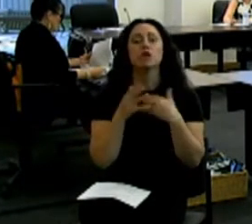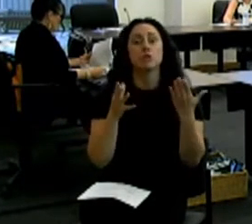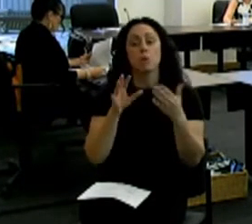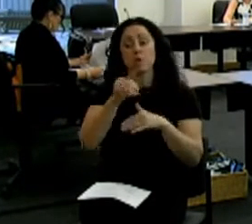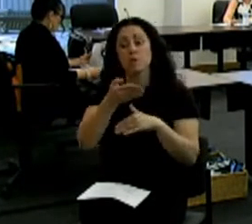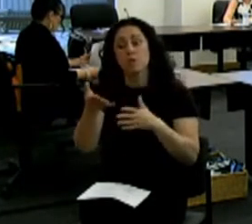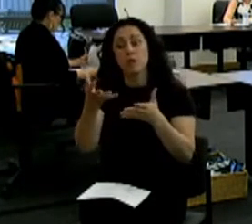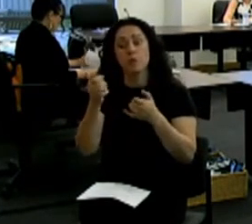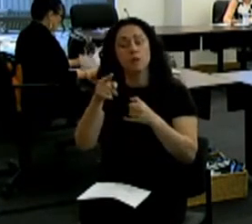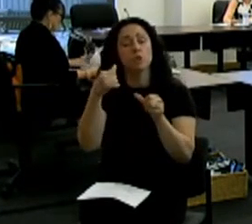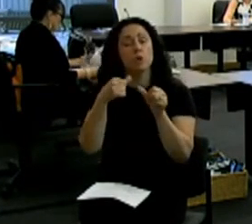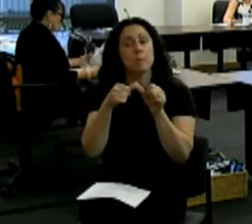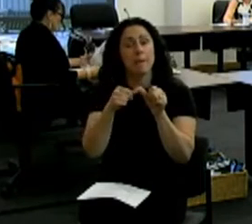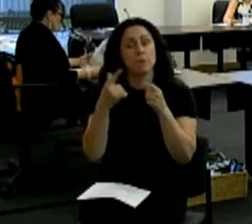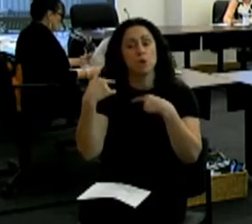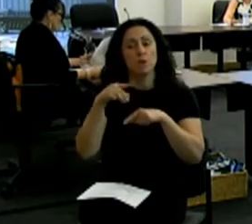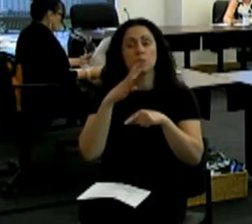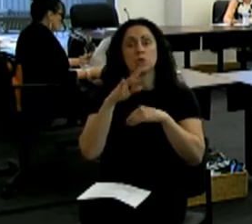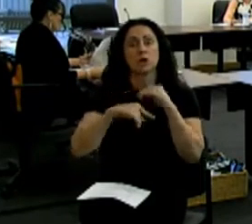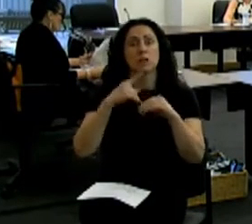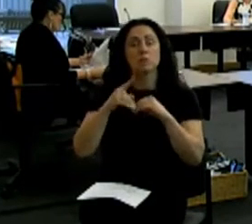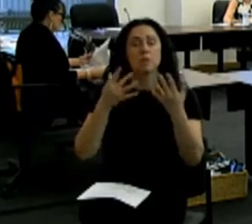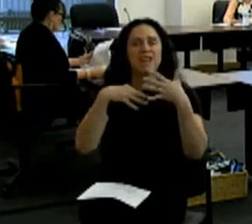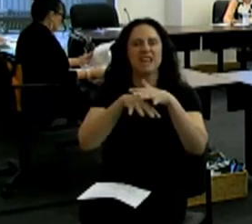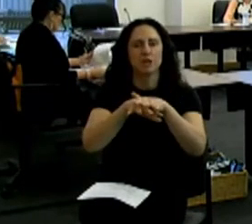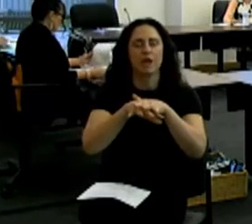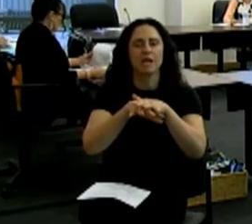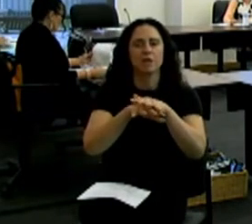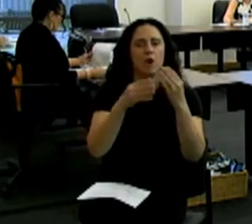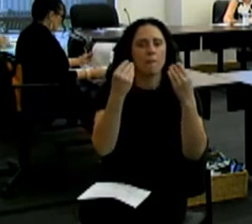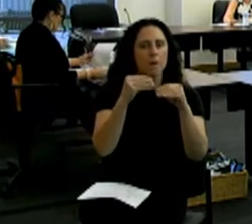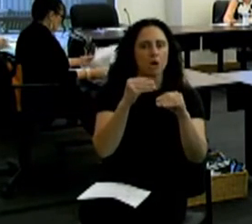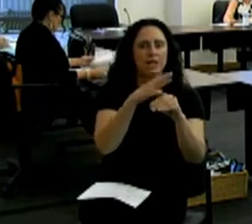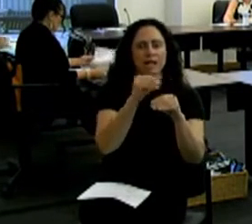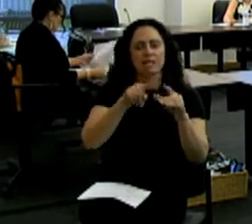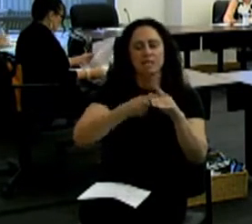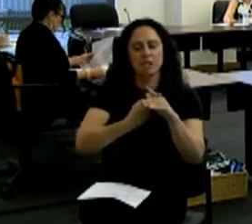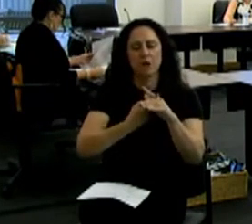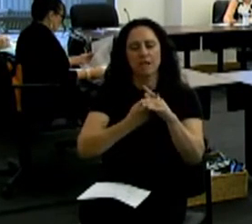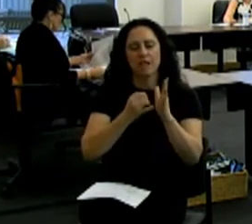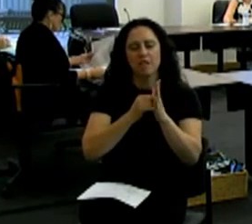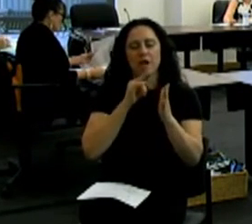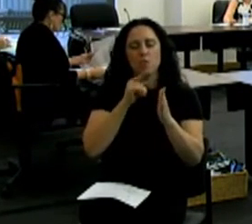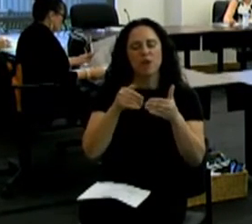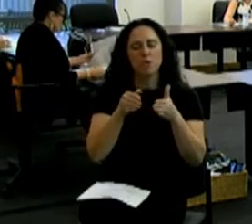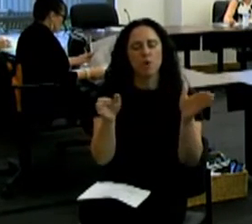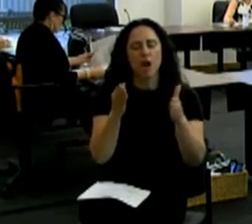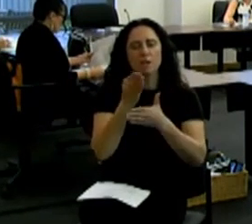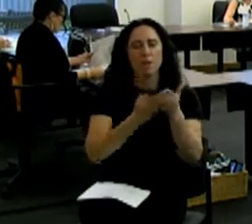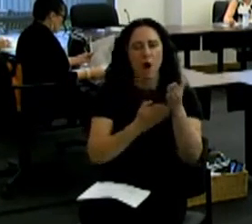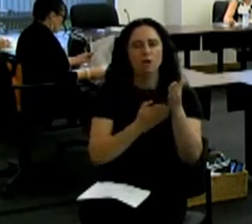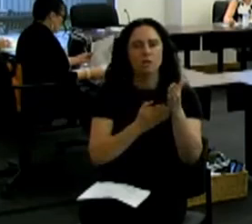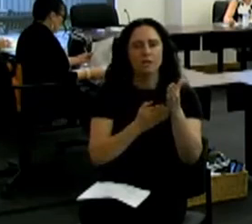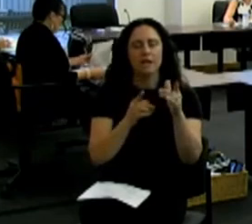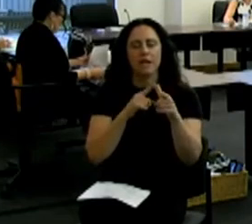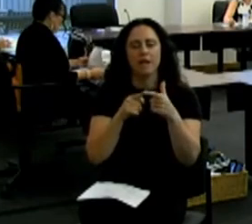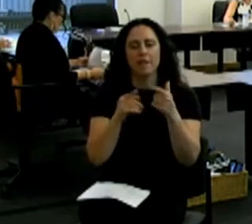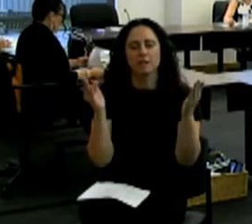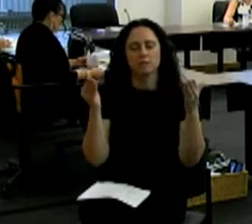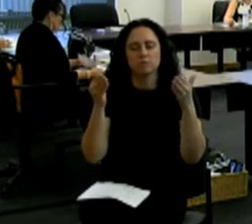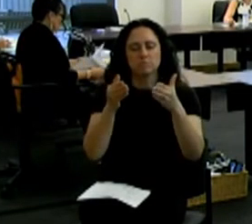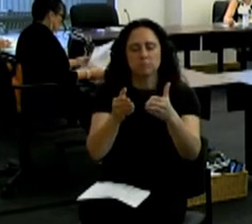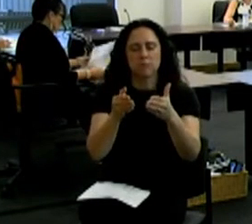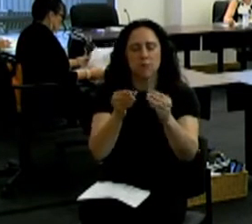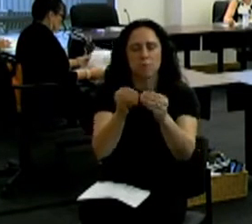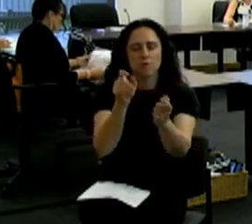the other thing I want you to remember as I'm talking about integrated marketing and kind of starting at that real broad part of the funnel and moving in and talking